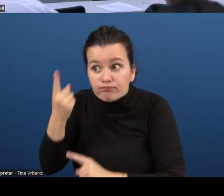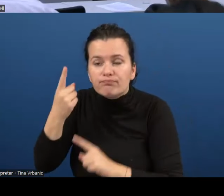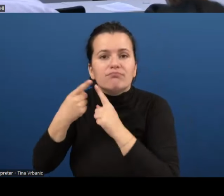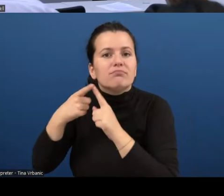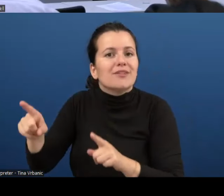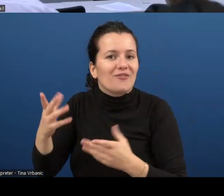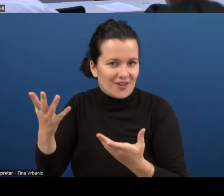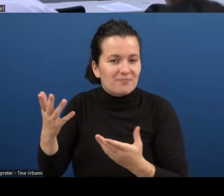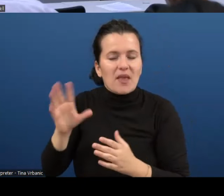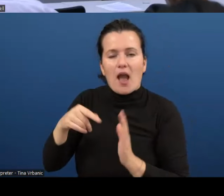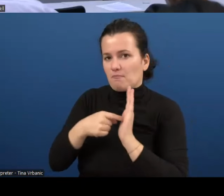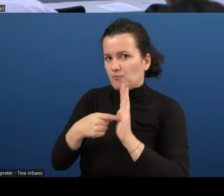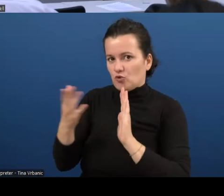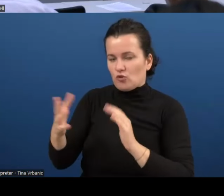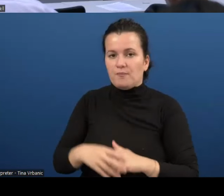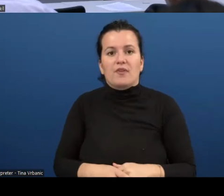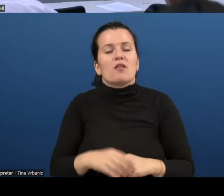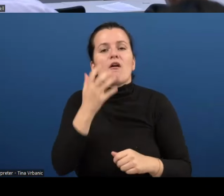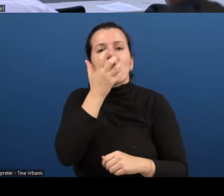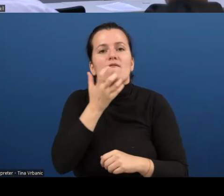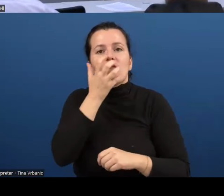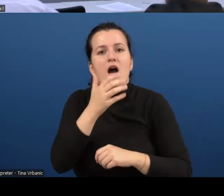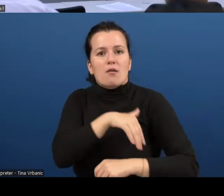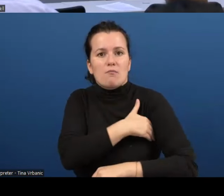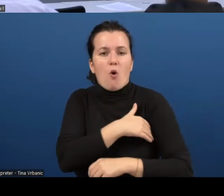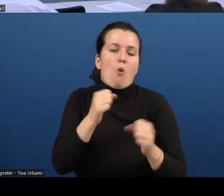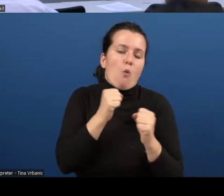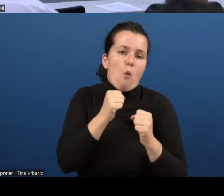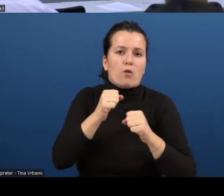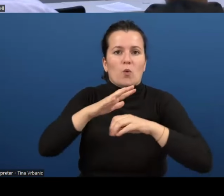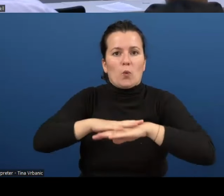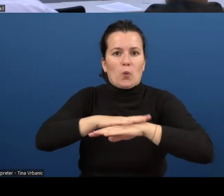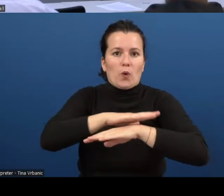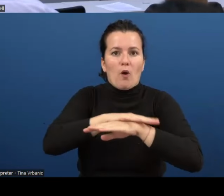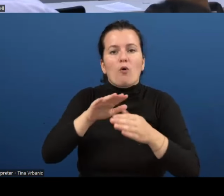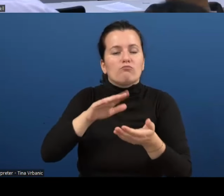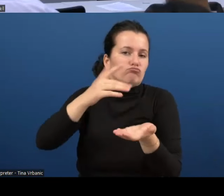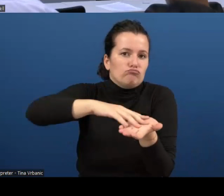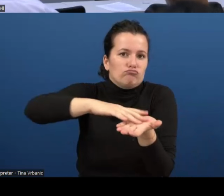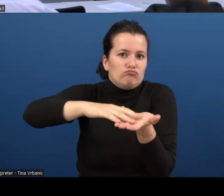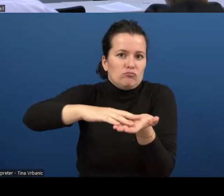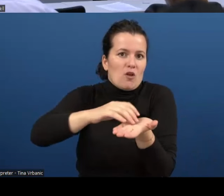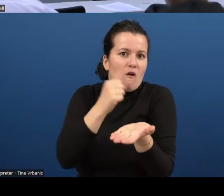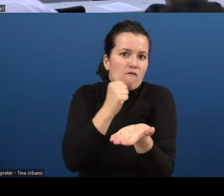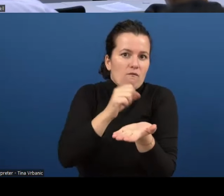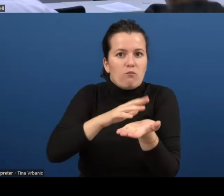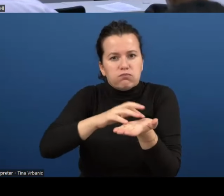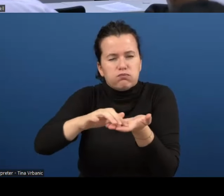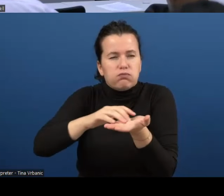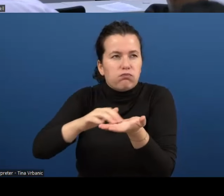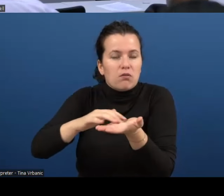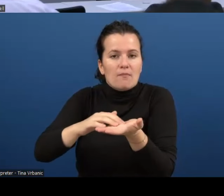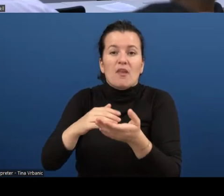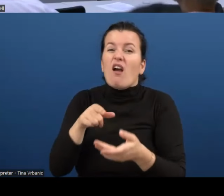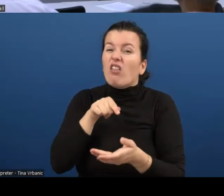into thermal stimulation, and well, it's almost trivial, but it's slow because the heat